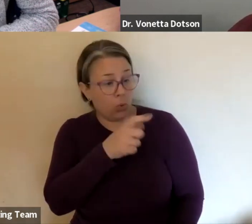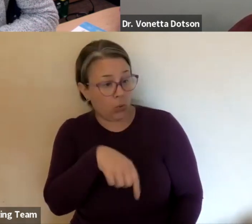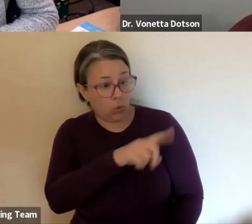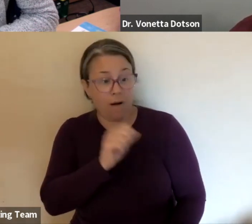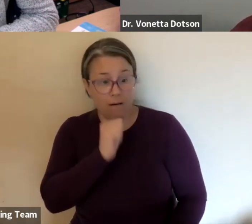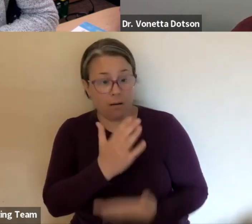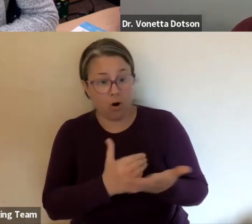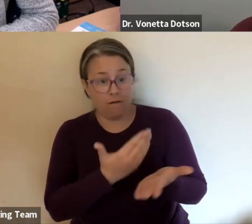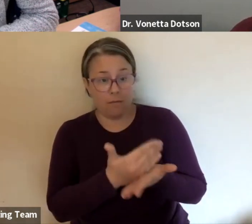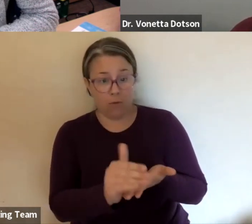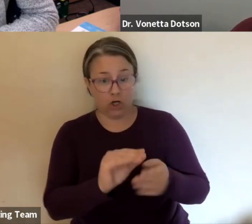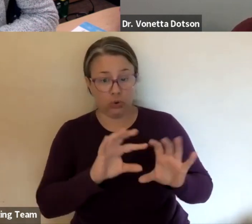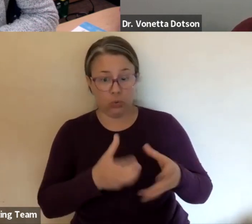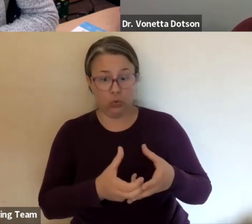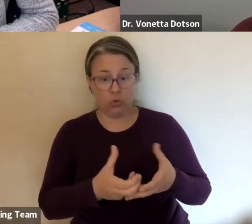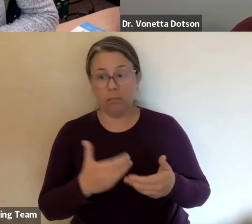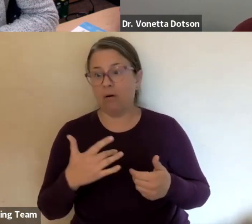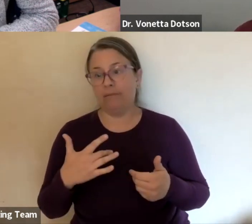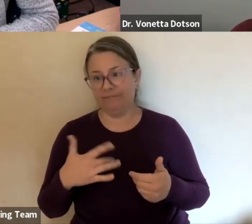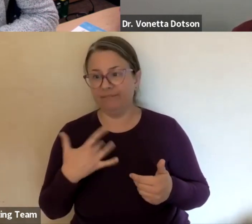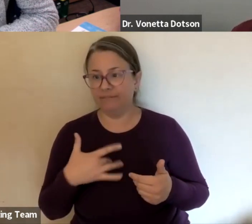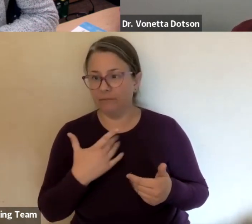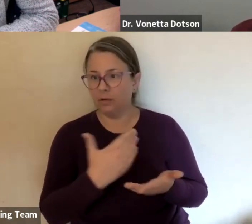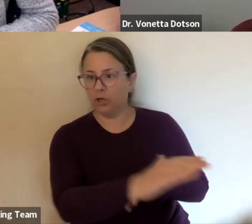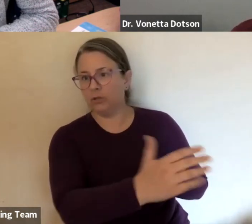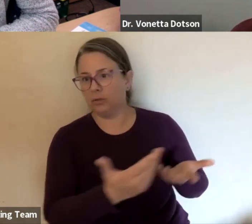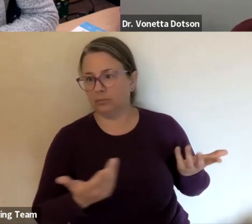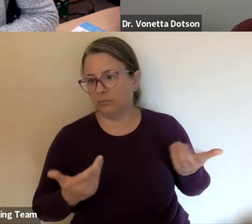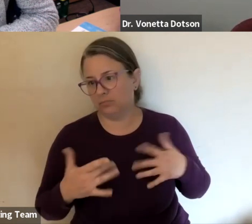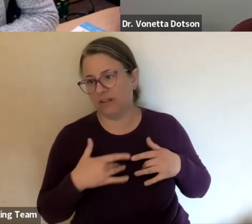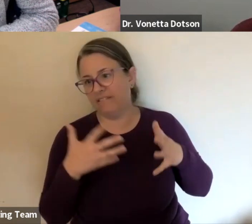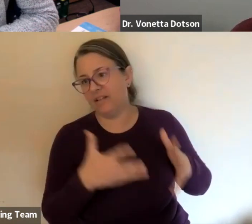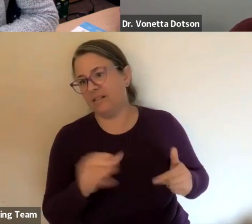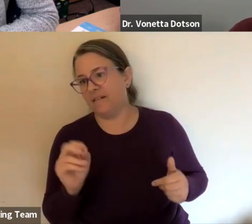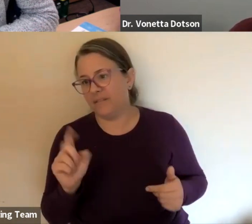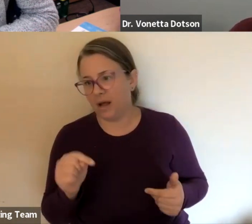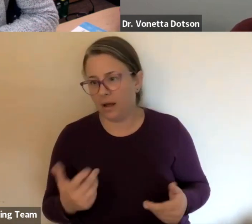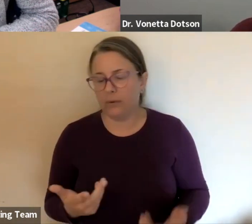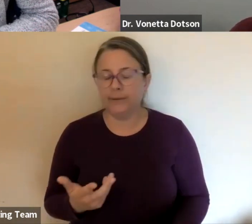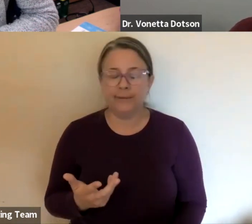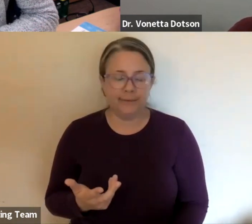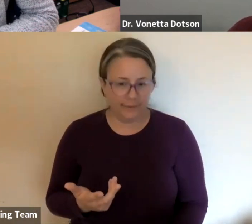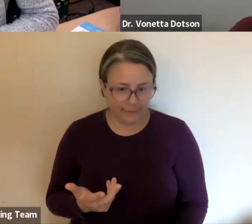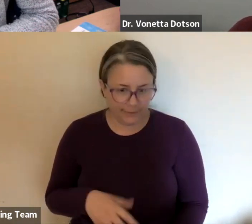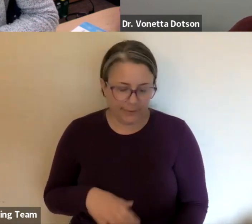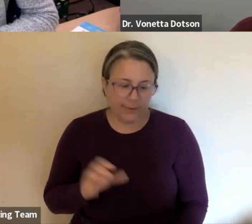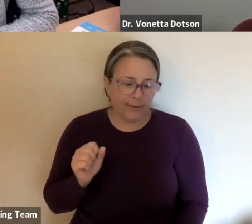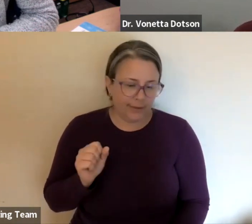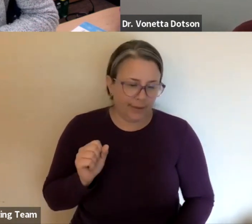to say, I think there's good and bad about the current climate when it comes to the work we do. I will do it